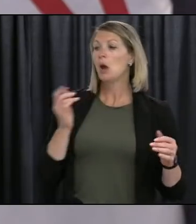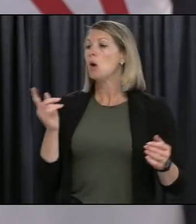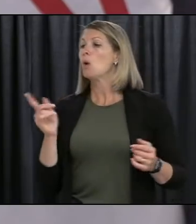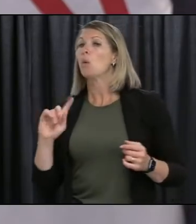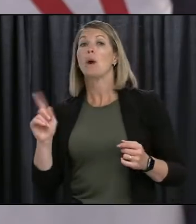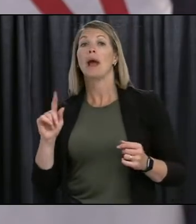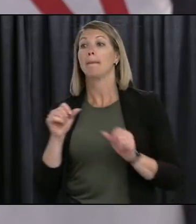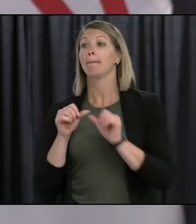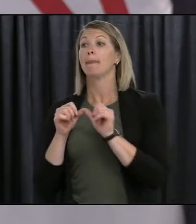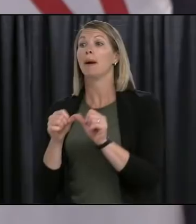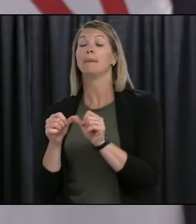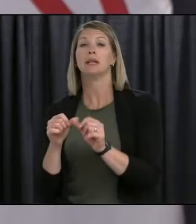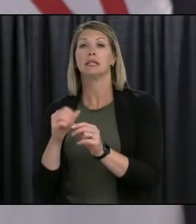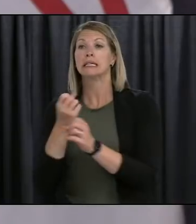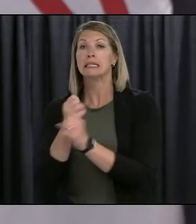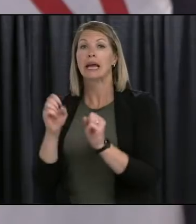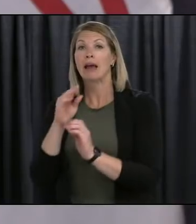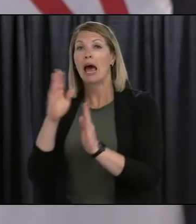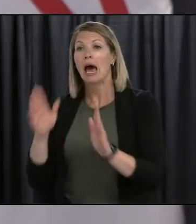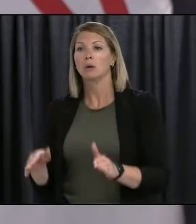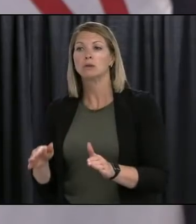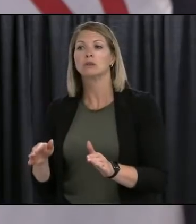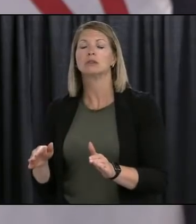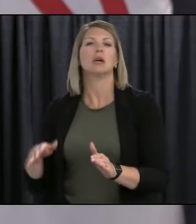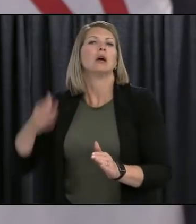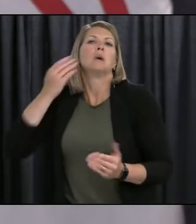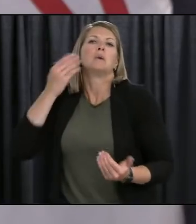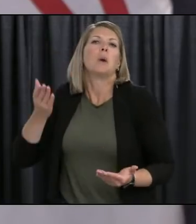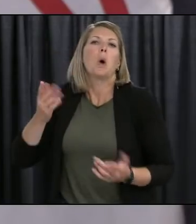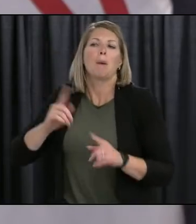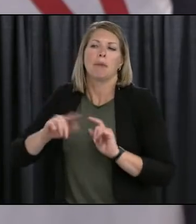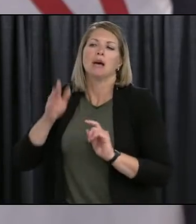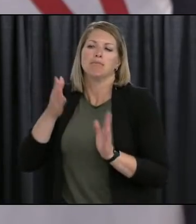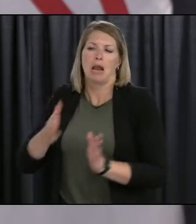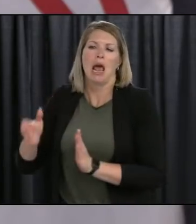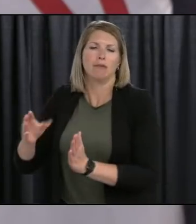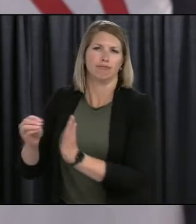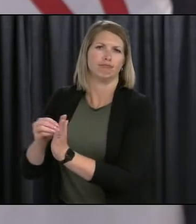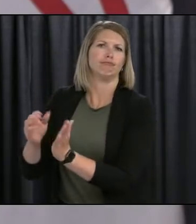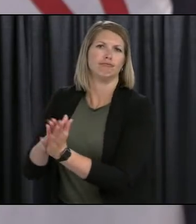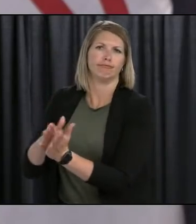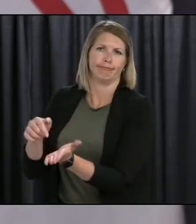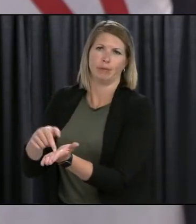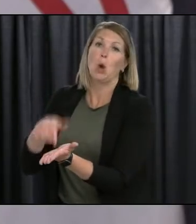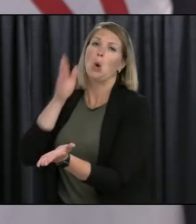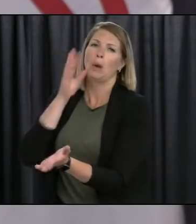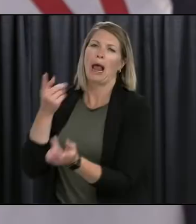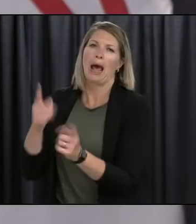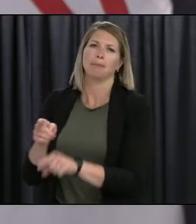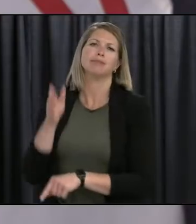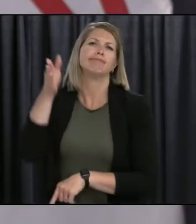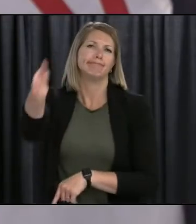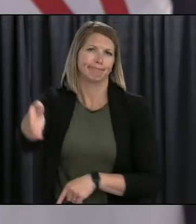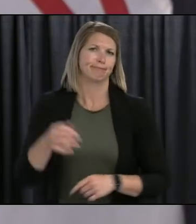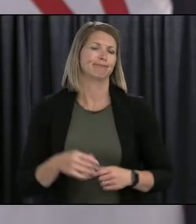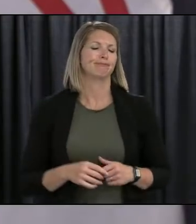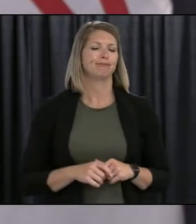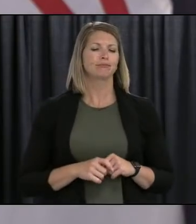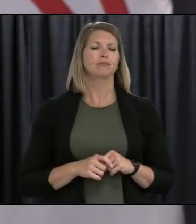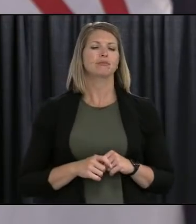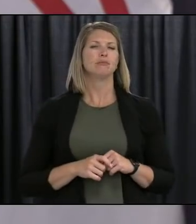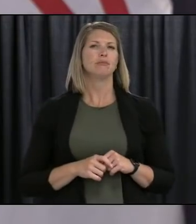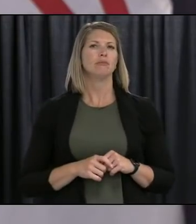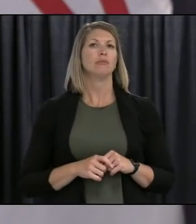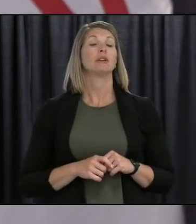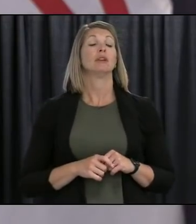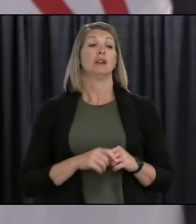shelter, which will be needed. So COVID-19 is one of the largest challenges that we have faced, as you know, as a province. It's